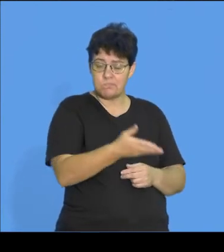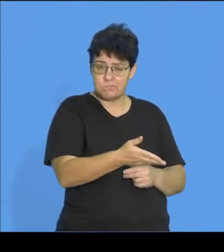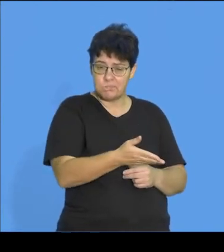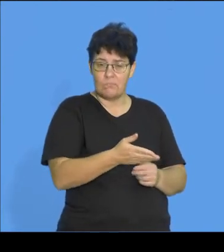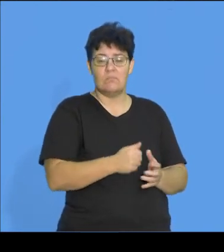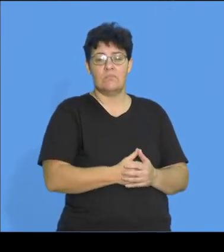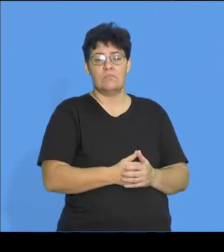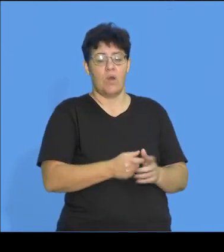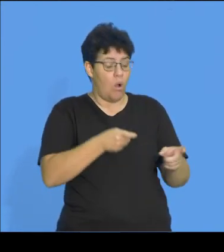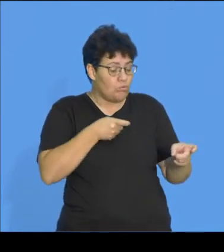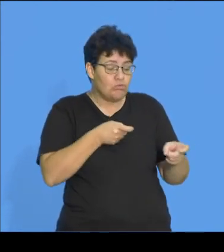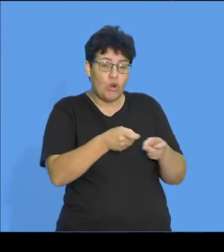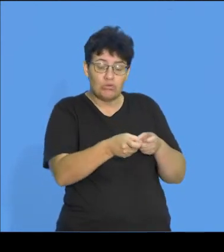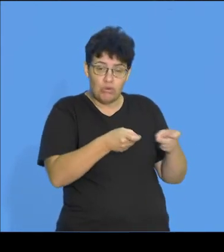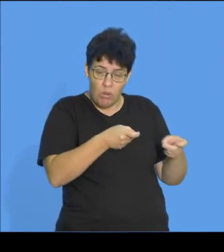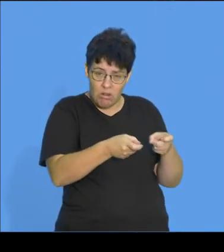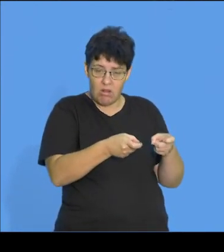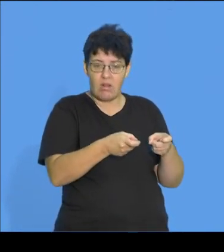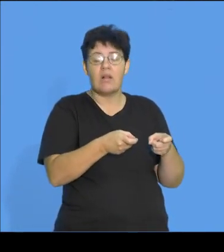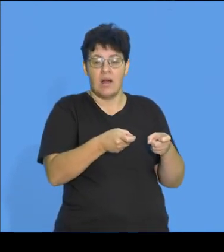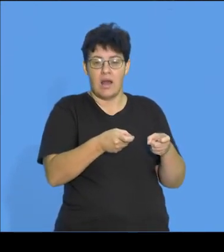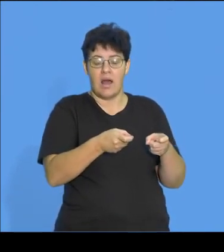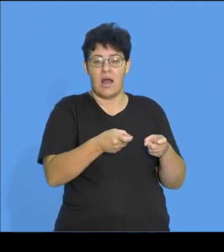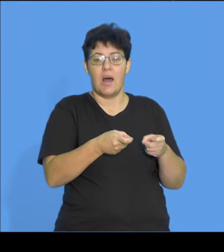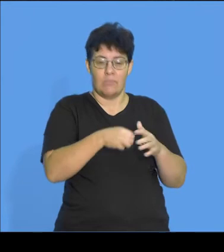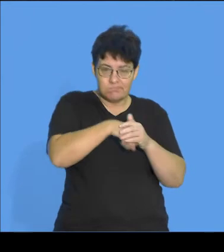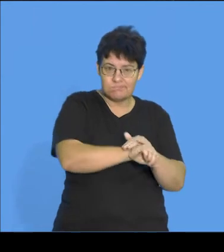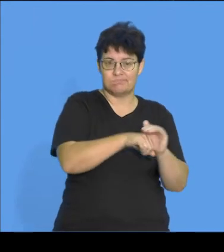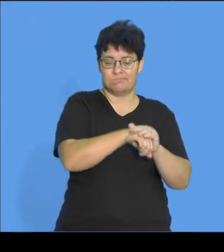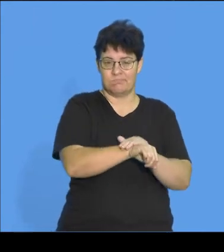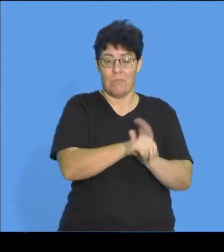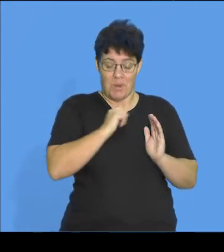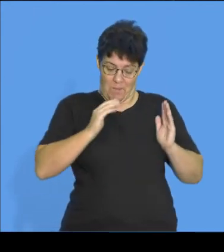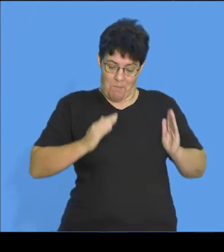controls the reproductive cycle and prepares the body for pregnancy.